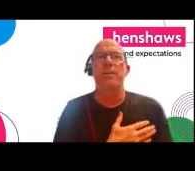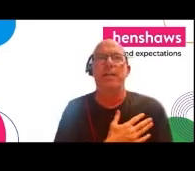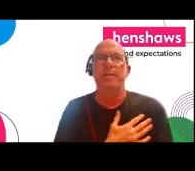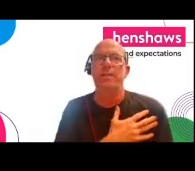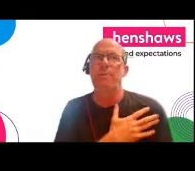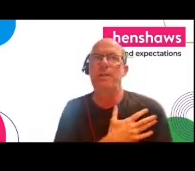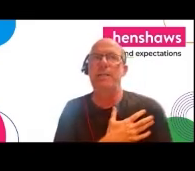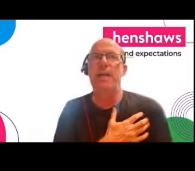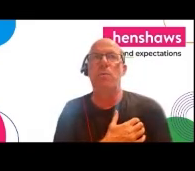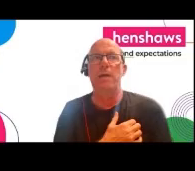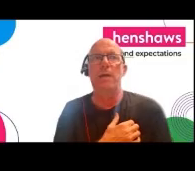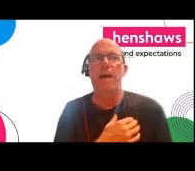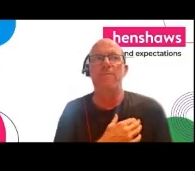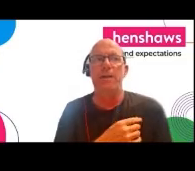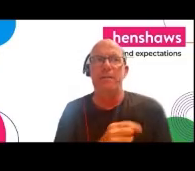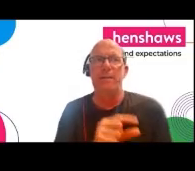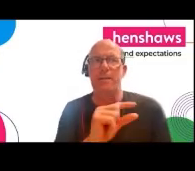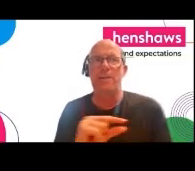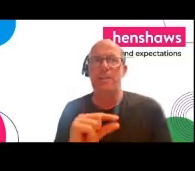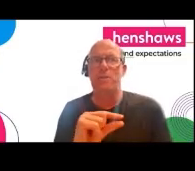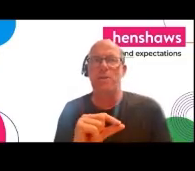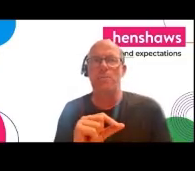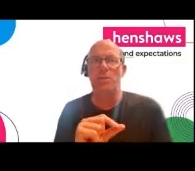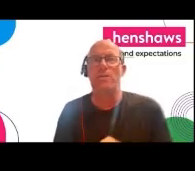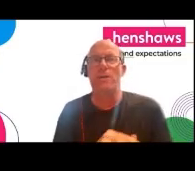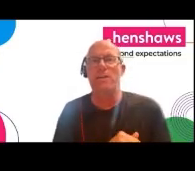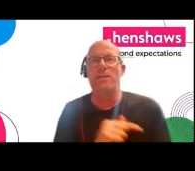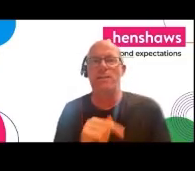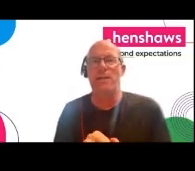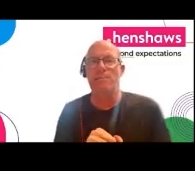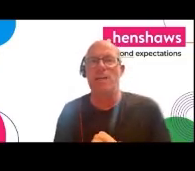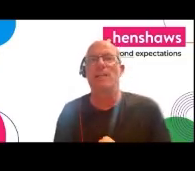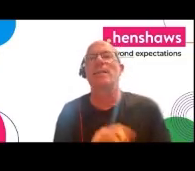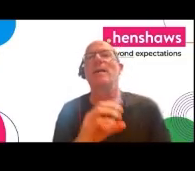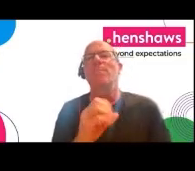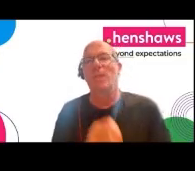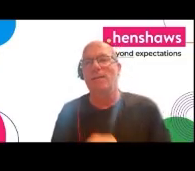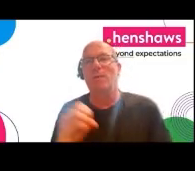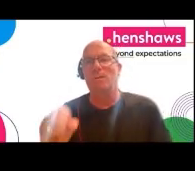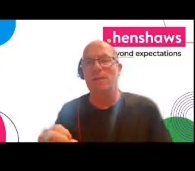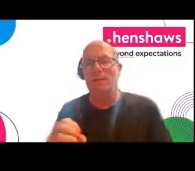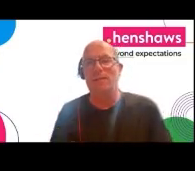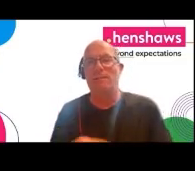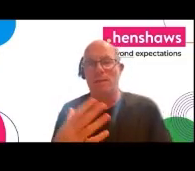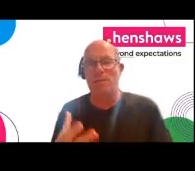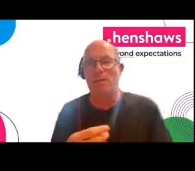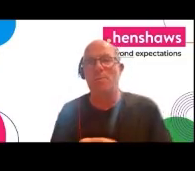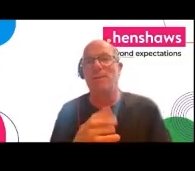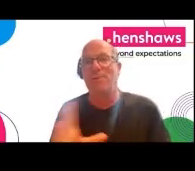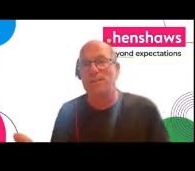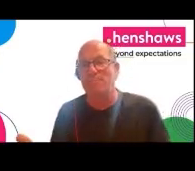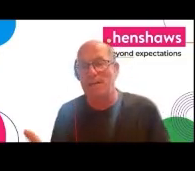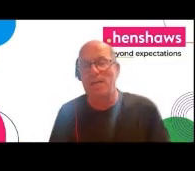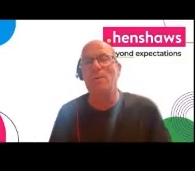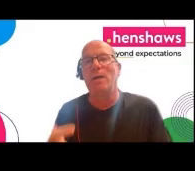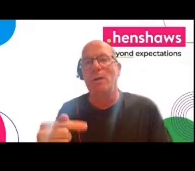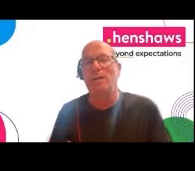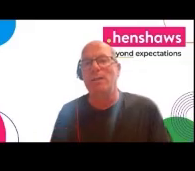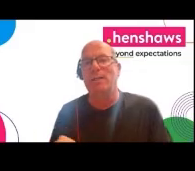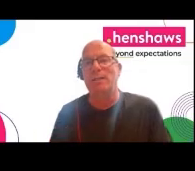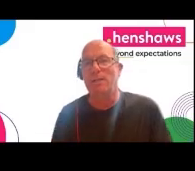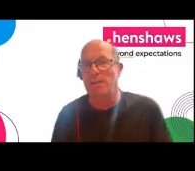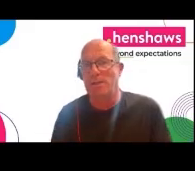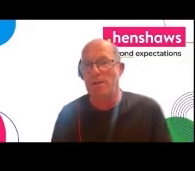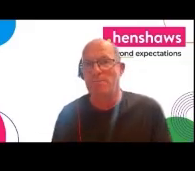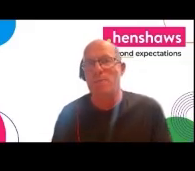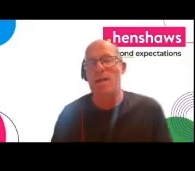But if you can't see accessibility, it will have an advanced option, and you can tap that, and that will bring up an advanced menu